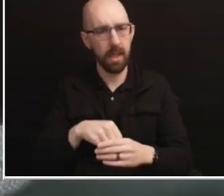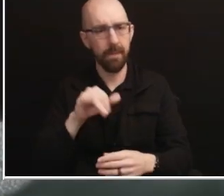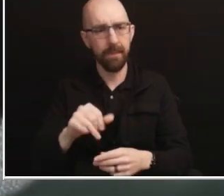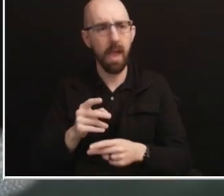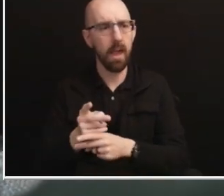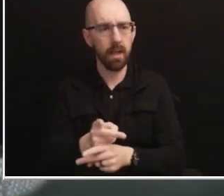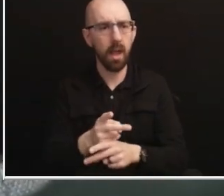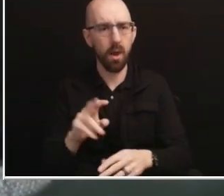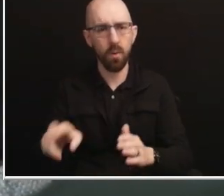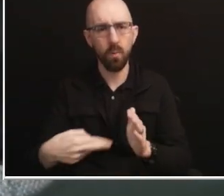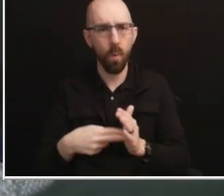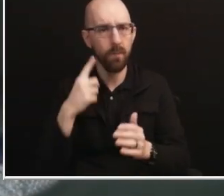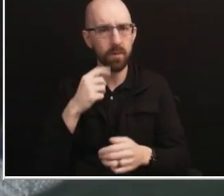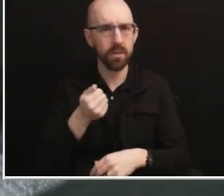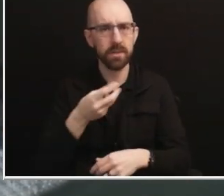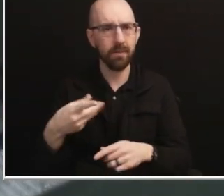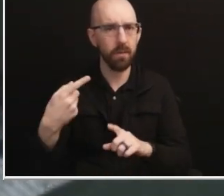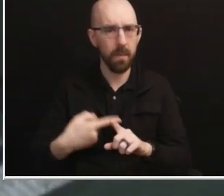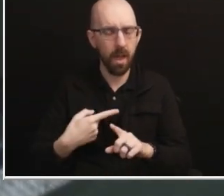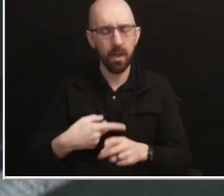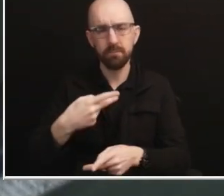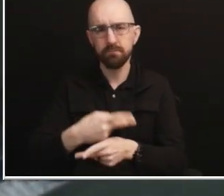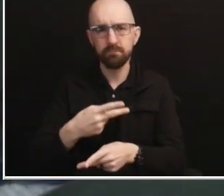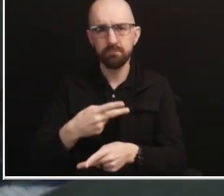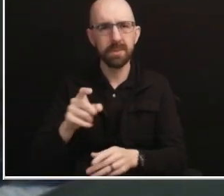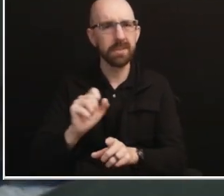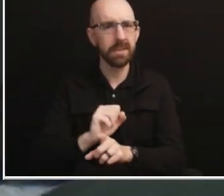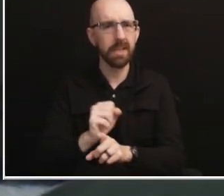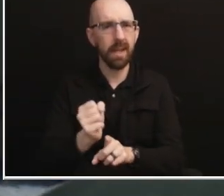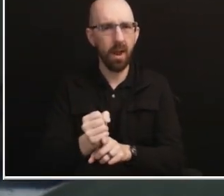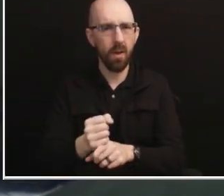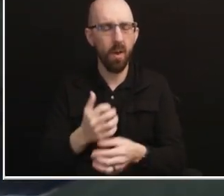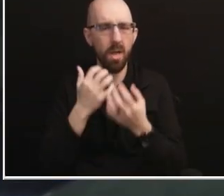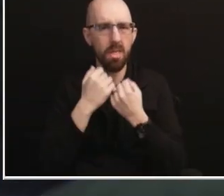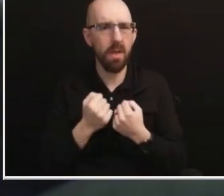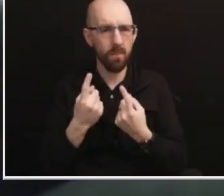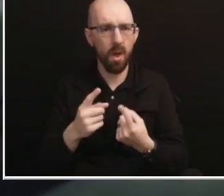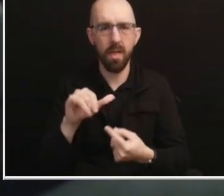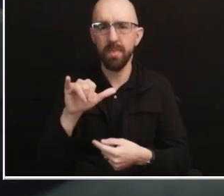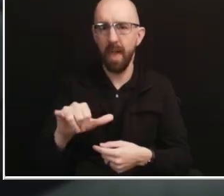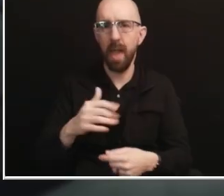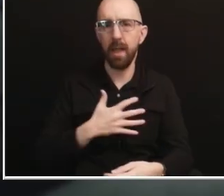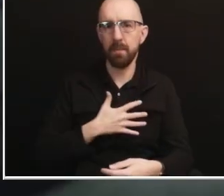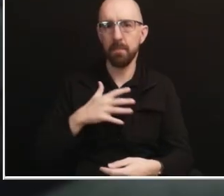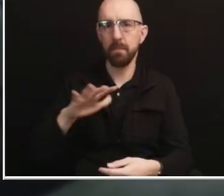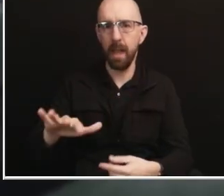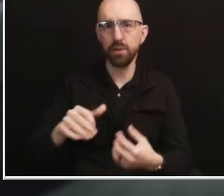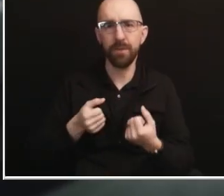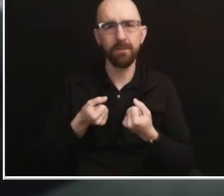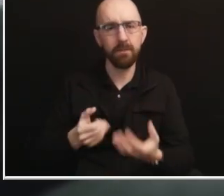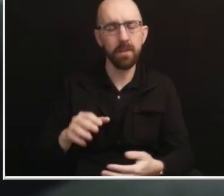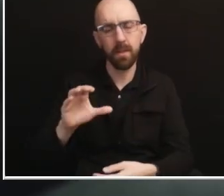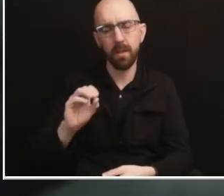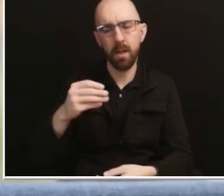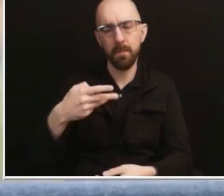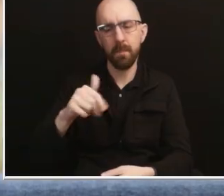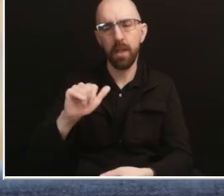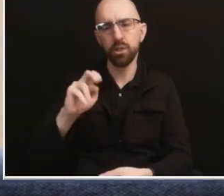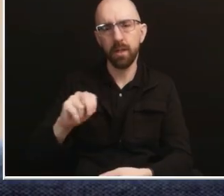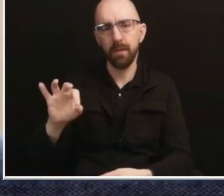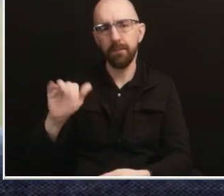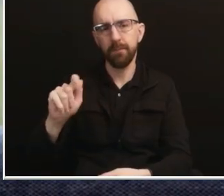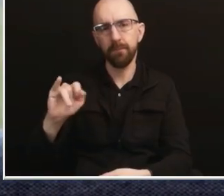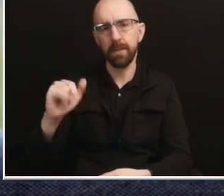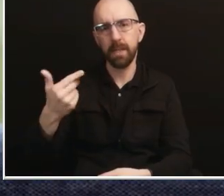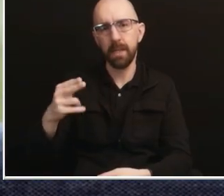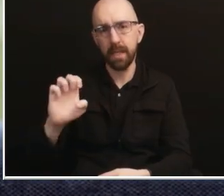months, taking care of, in your scenario, a loved one, that compassion fatigue that they can experience along with that stress hormone,